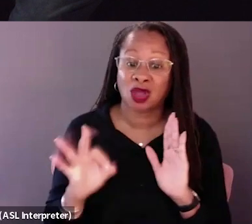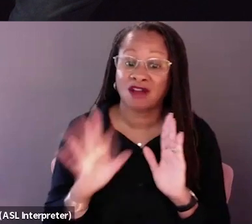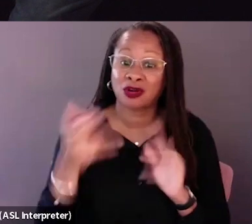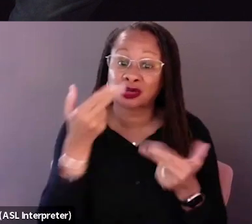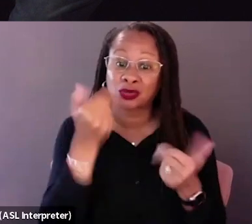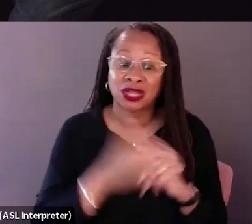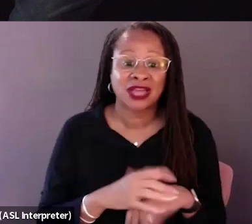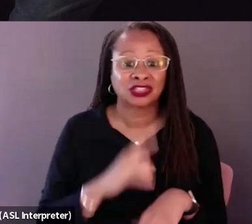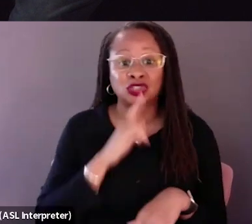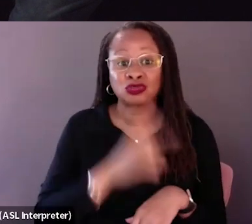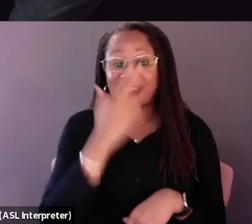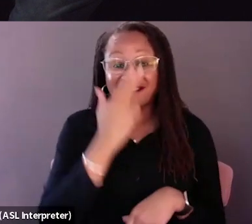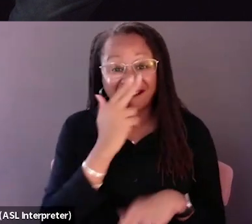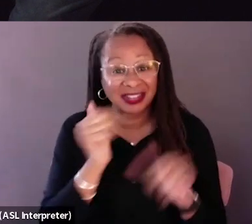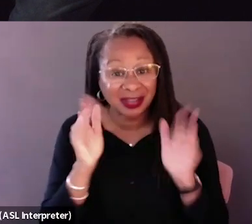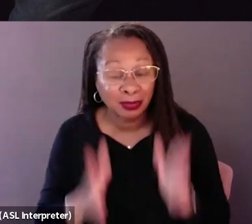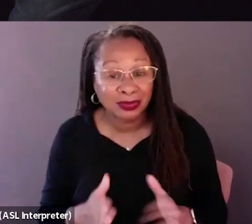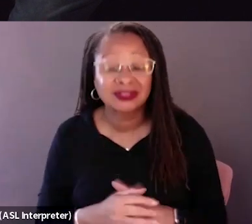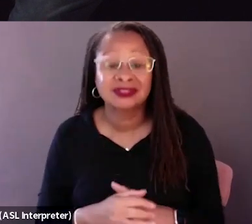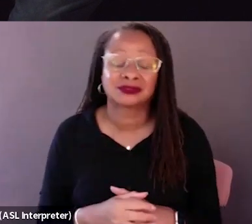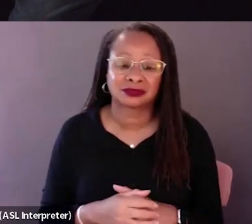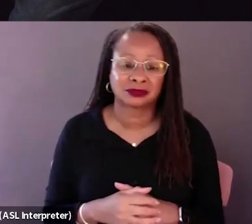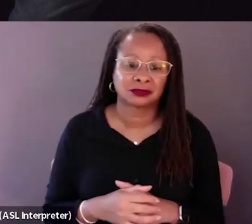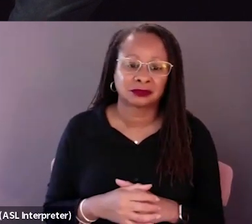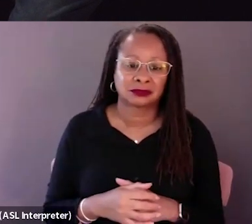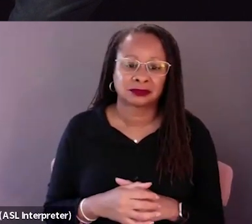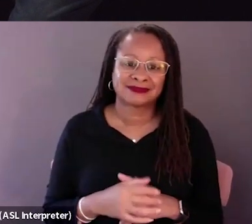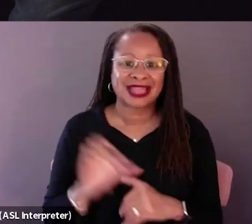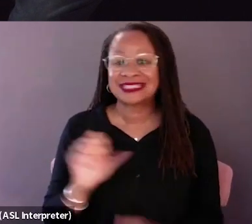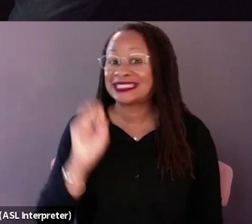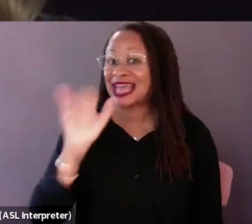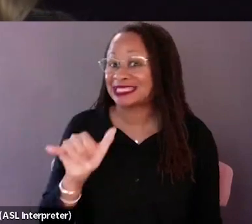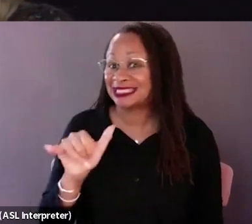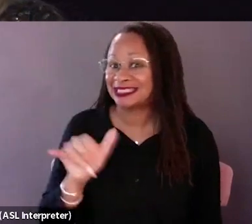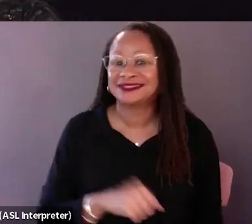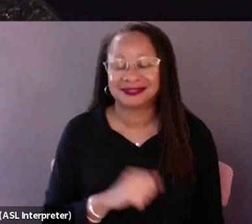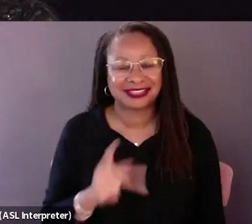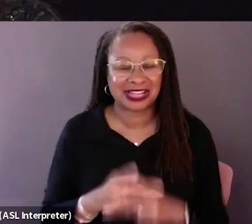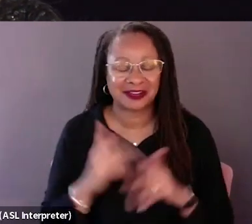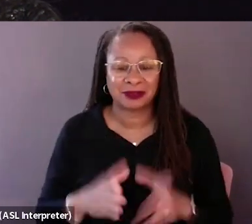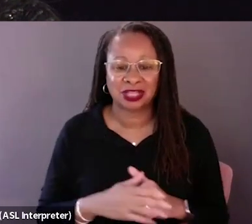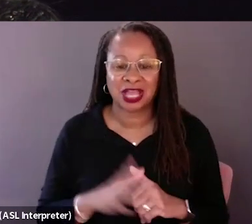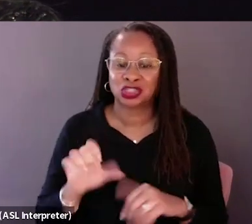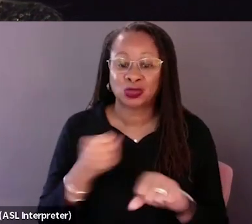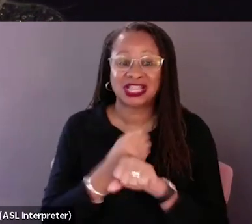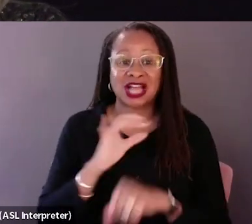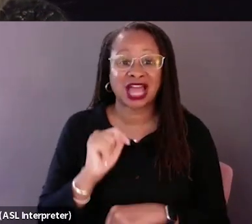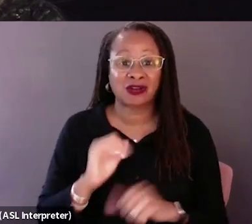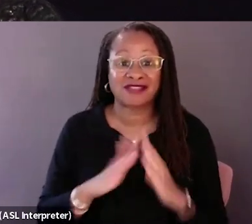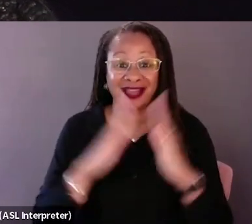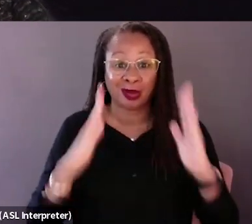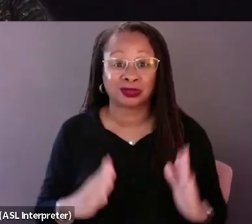She was actually really, really funny and very just sassy. She got locked out of the